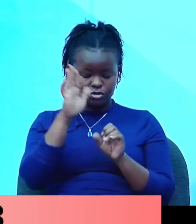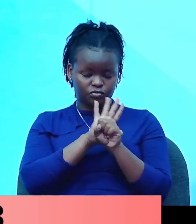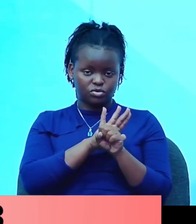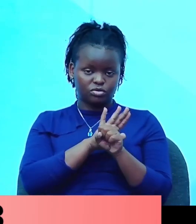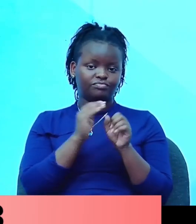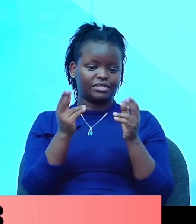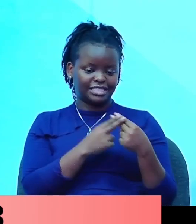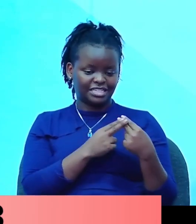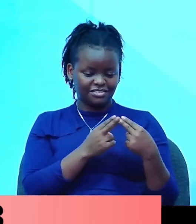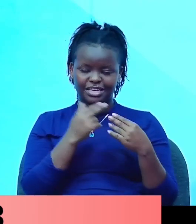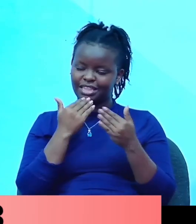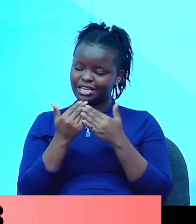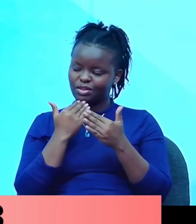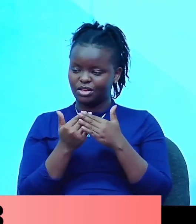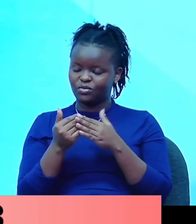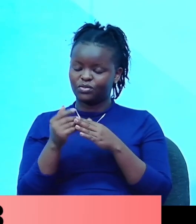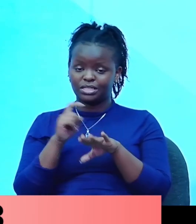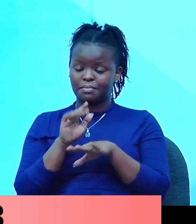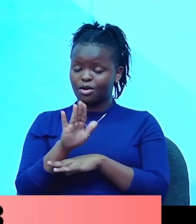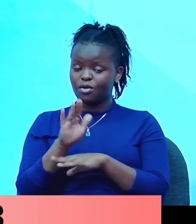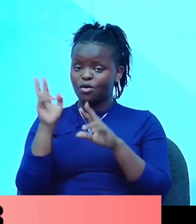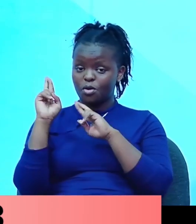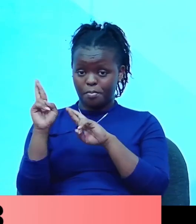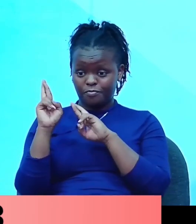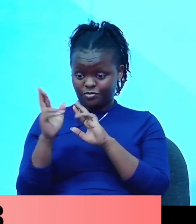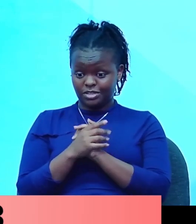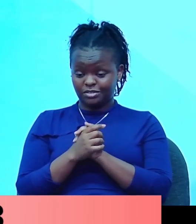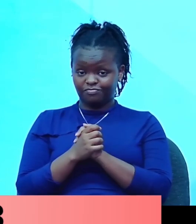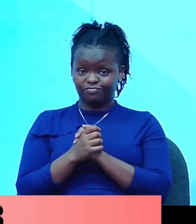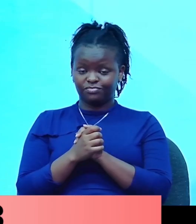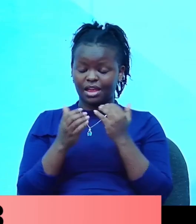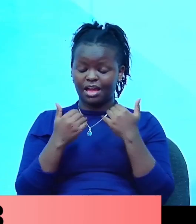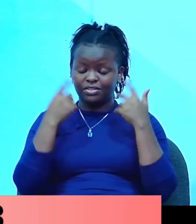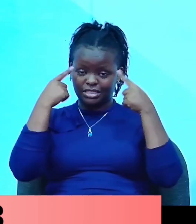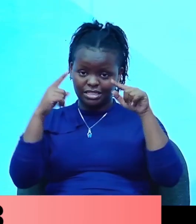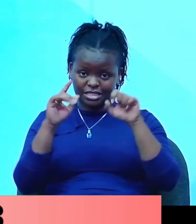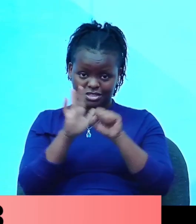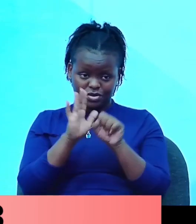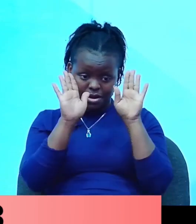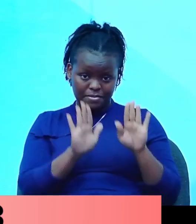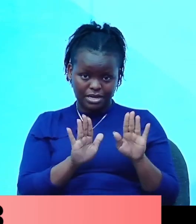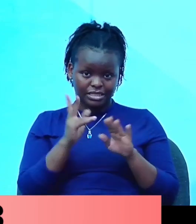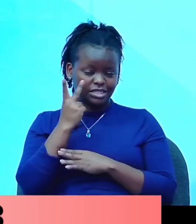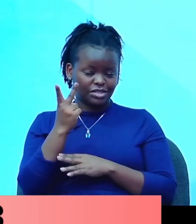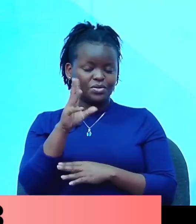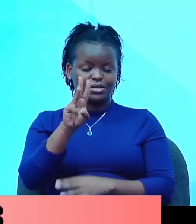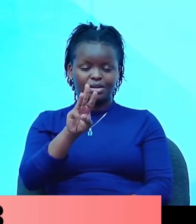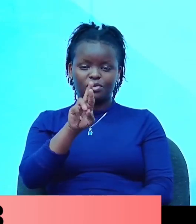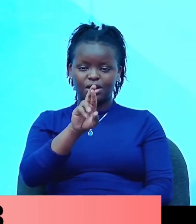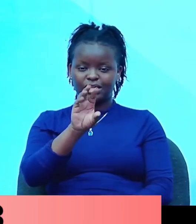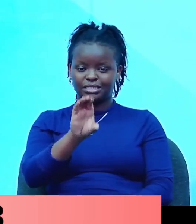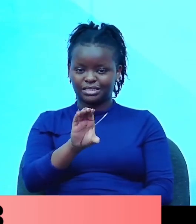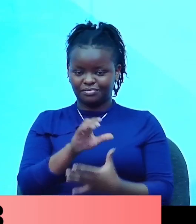Asante sana. Thank you so much for your time. Hopefully, you have a successful campaign. Na tupatane WRC. Sindio? Yes.